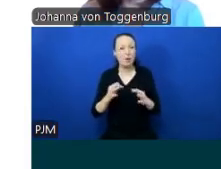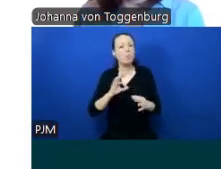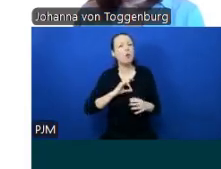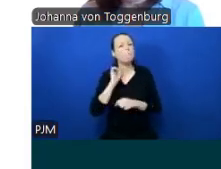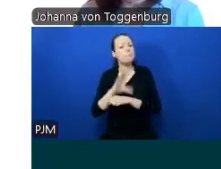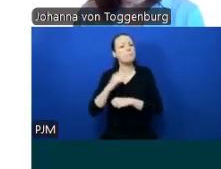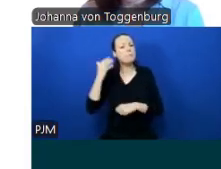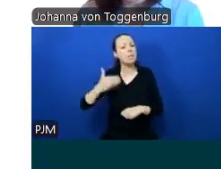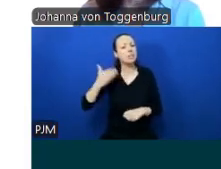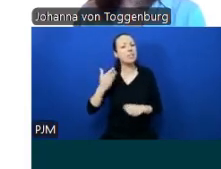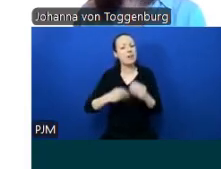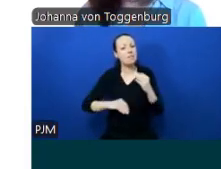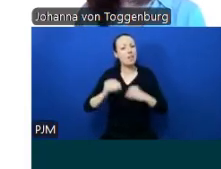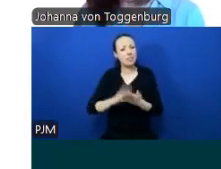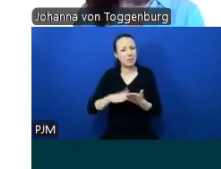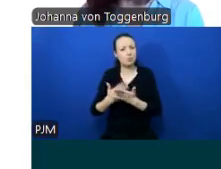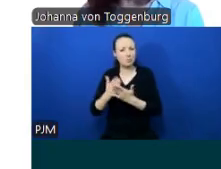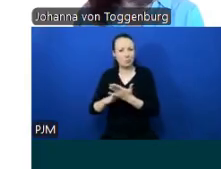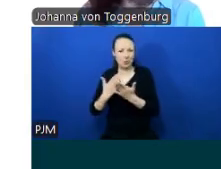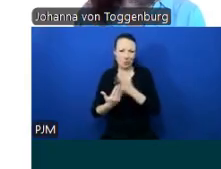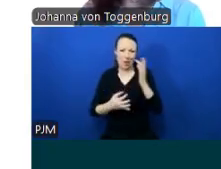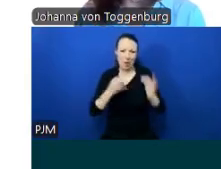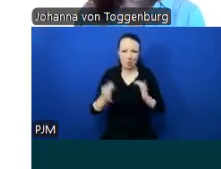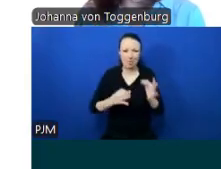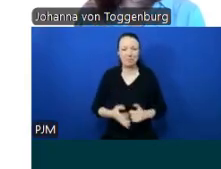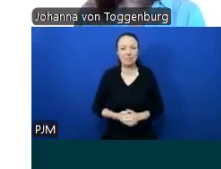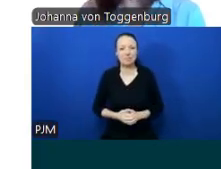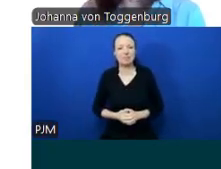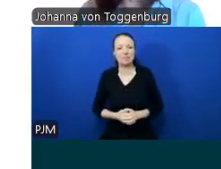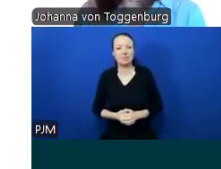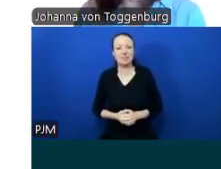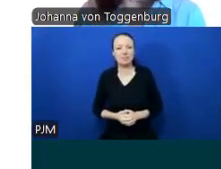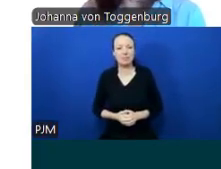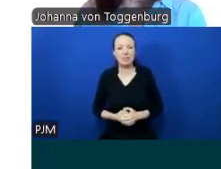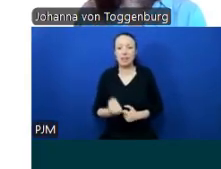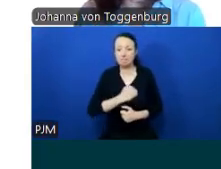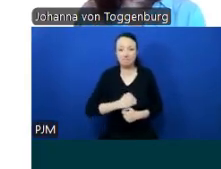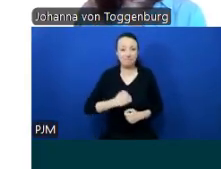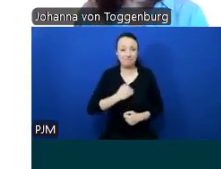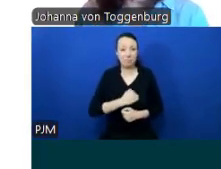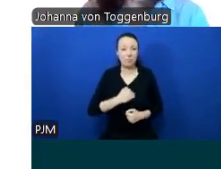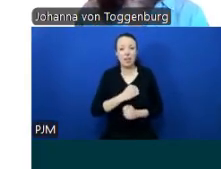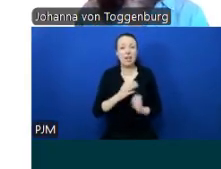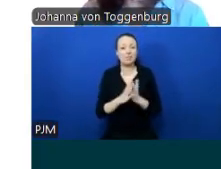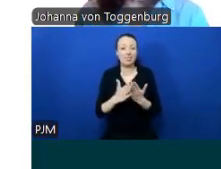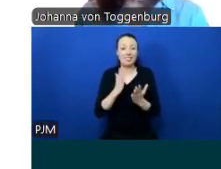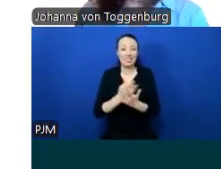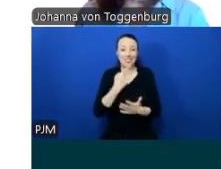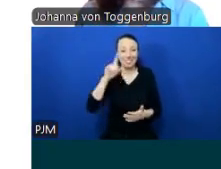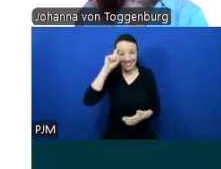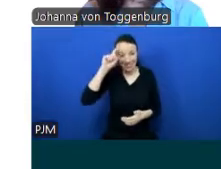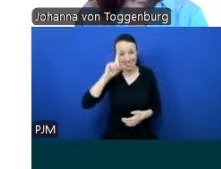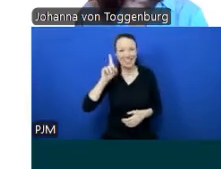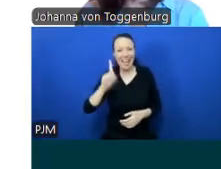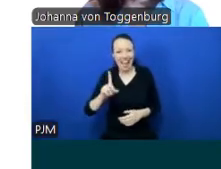you have the QR code here. It's unfortunately only in German, the publication, but nowadays there are several tools you can use